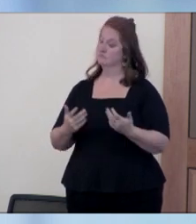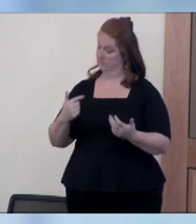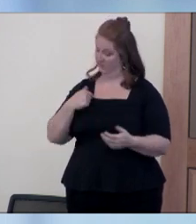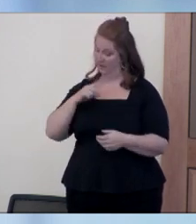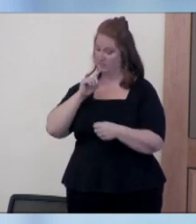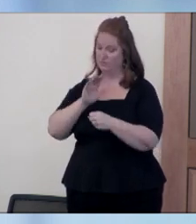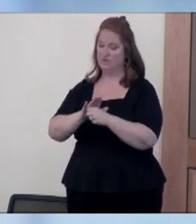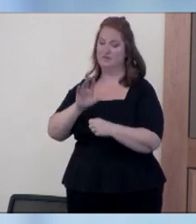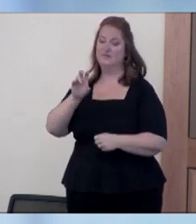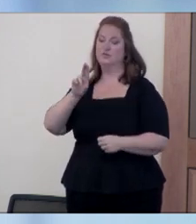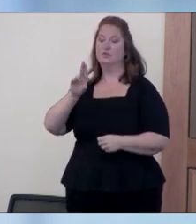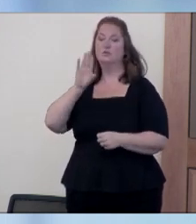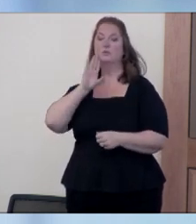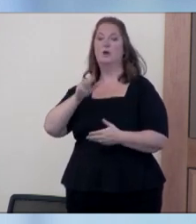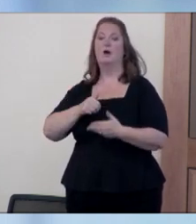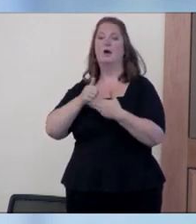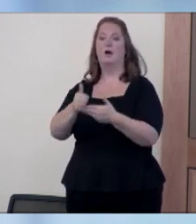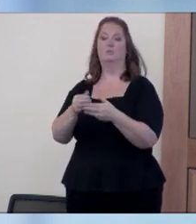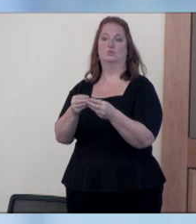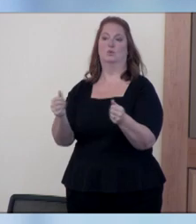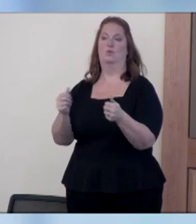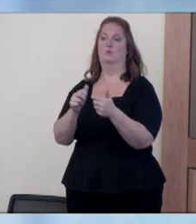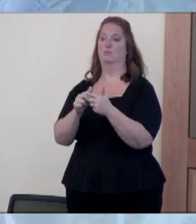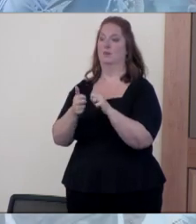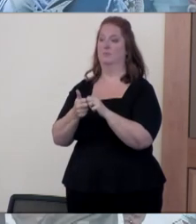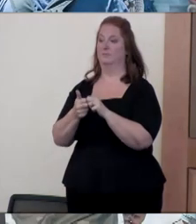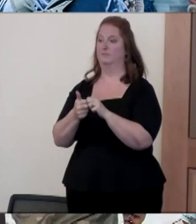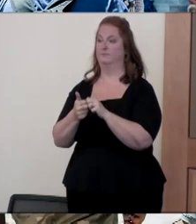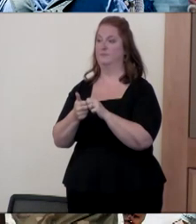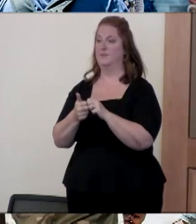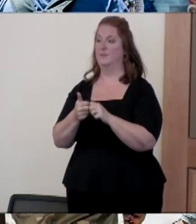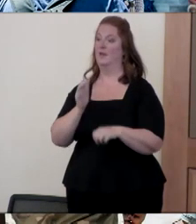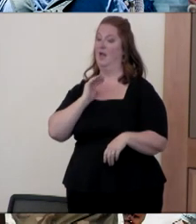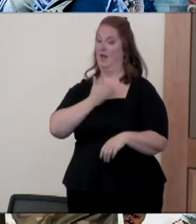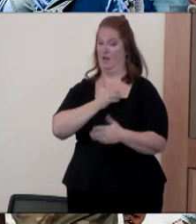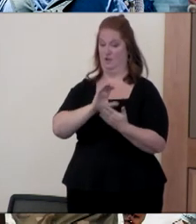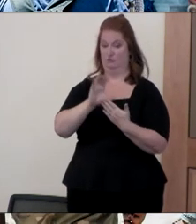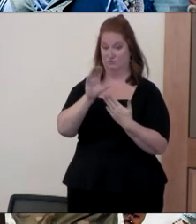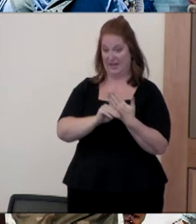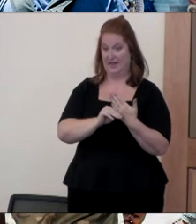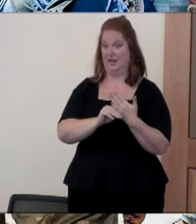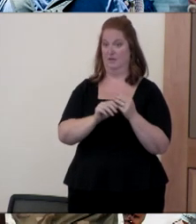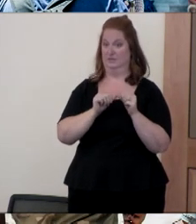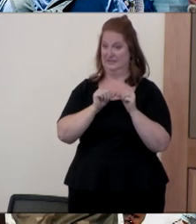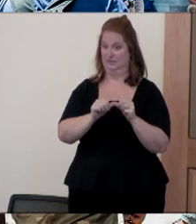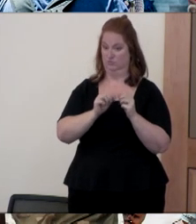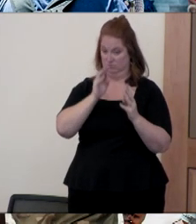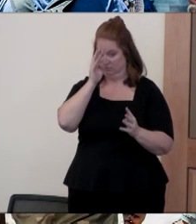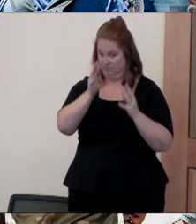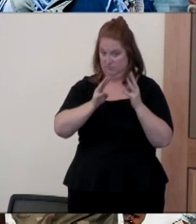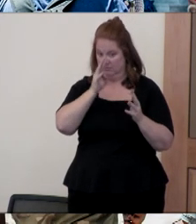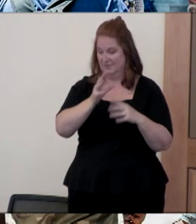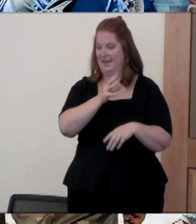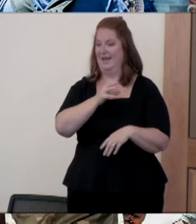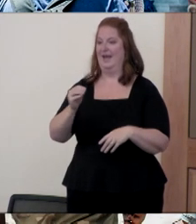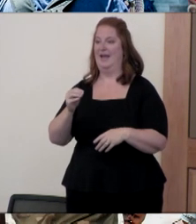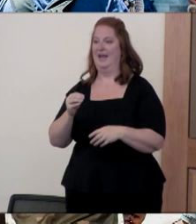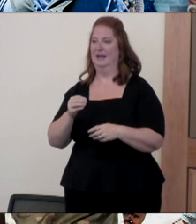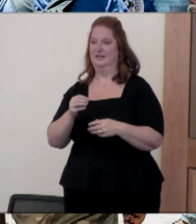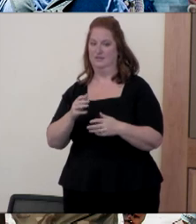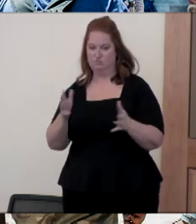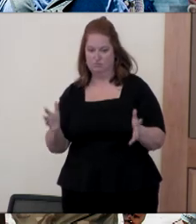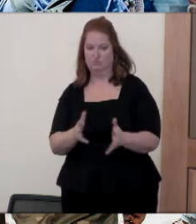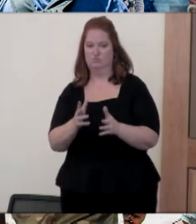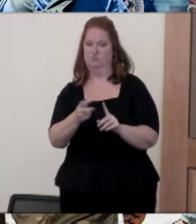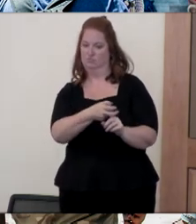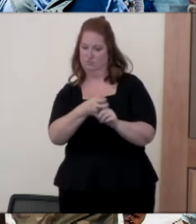that VCU is going to help remedy that by continuing to innovate our curriculum and our retention efforts. We're going to